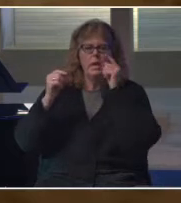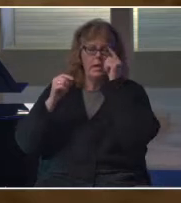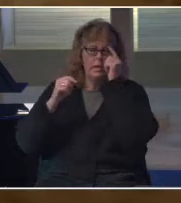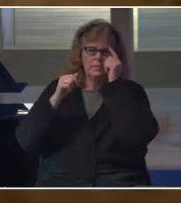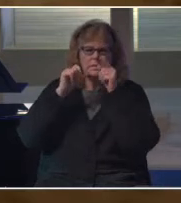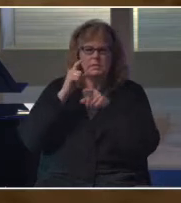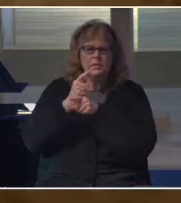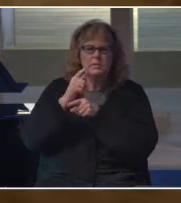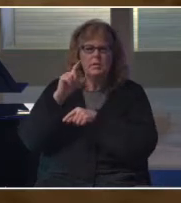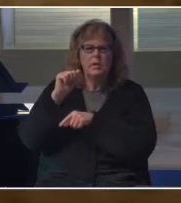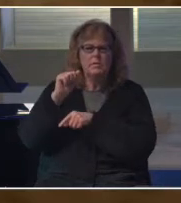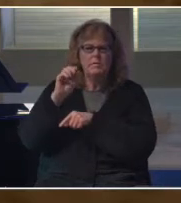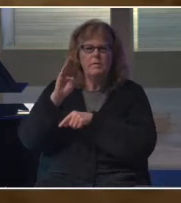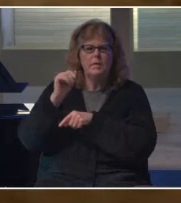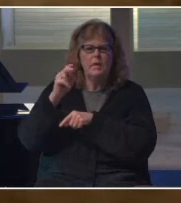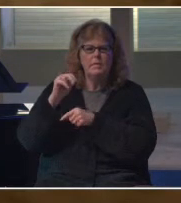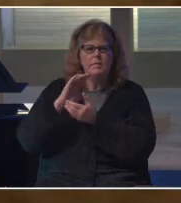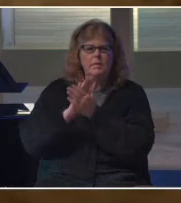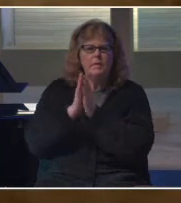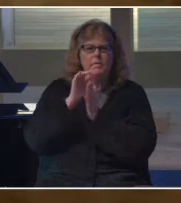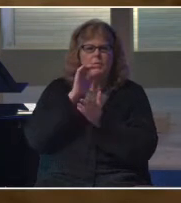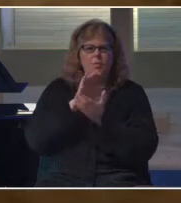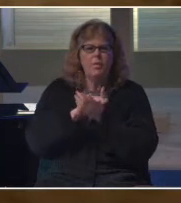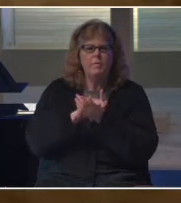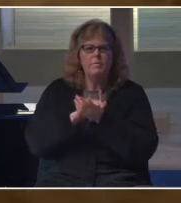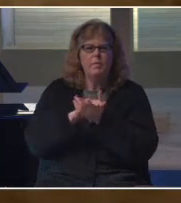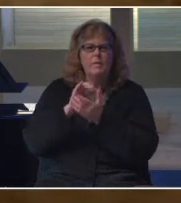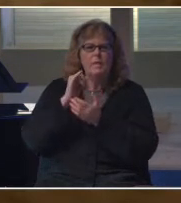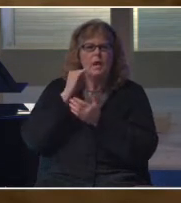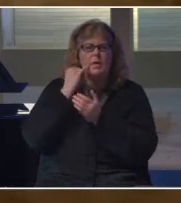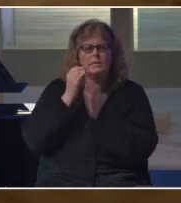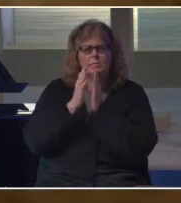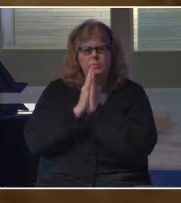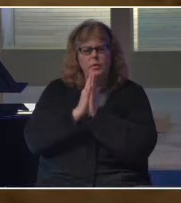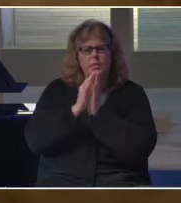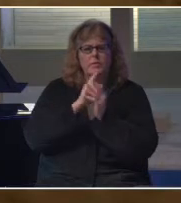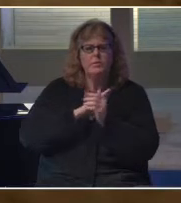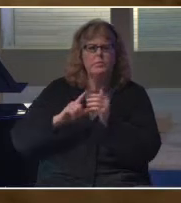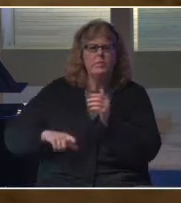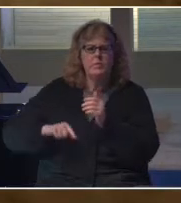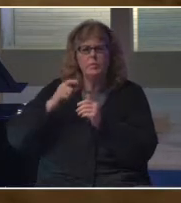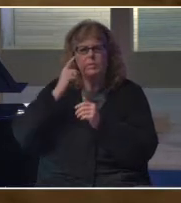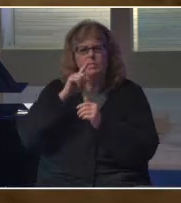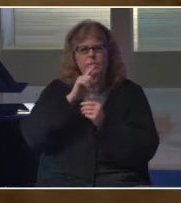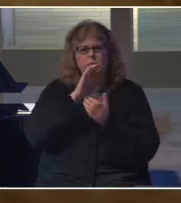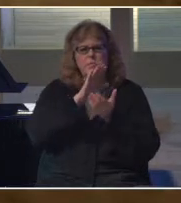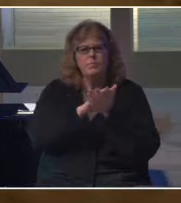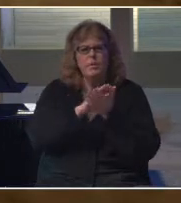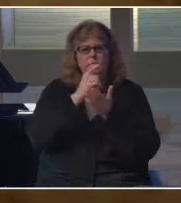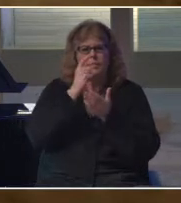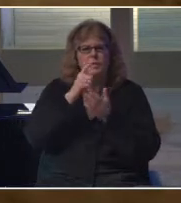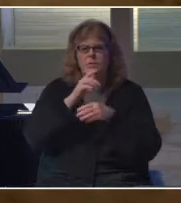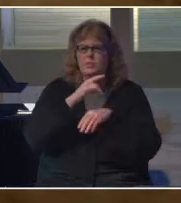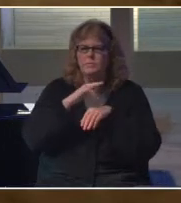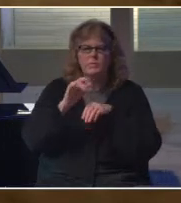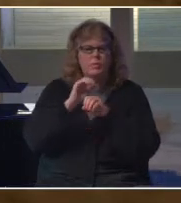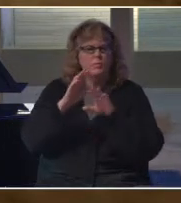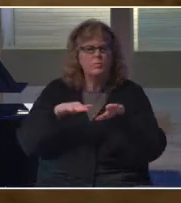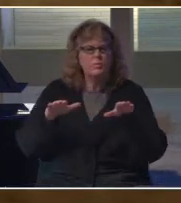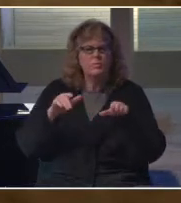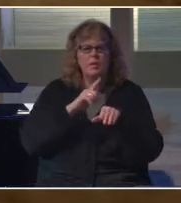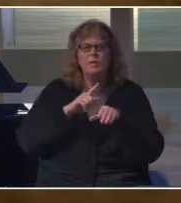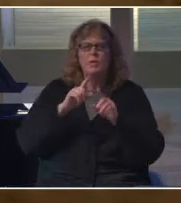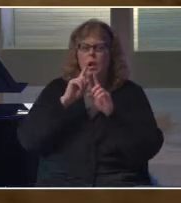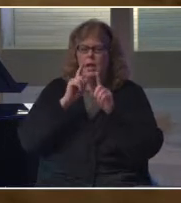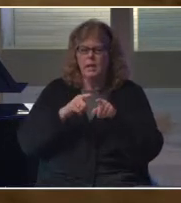the Aramean, to be his wife. Isaac prayed to the Lord on behalf of his wife because she was barren, and the Lord answered